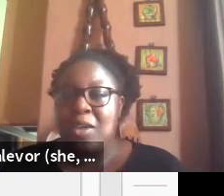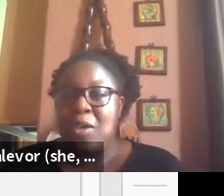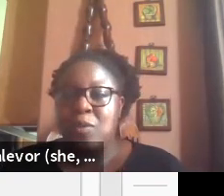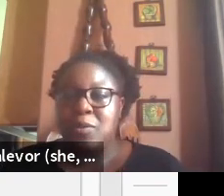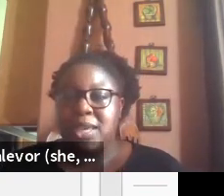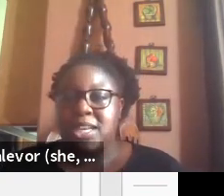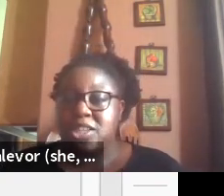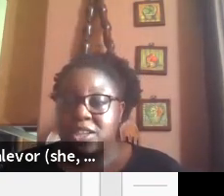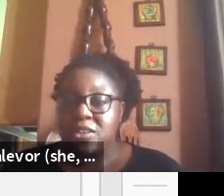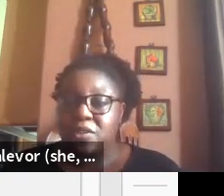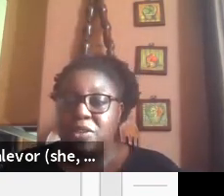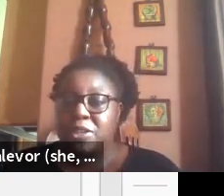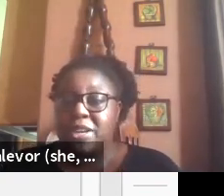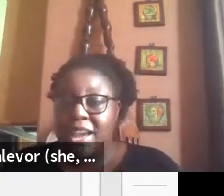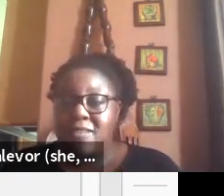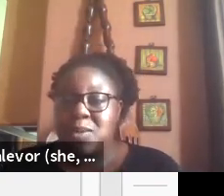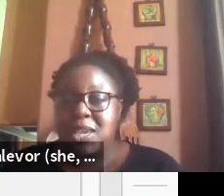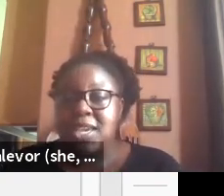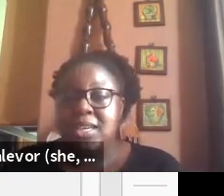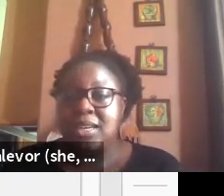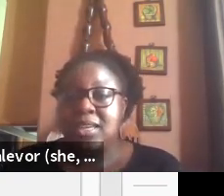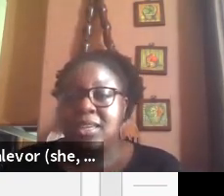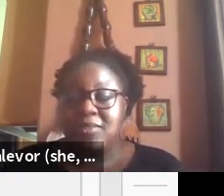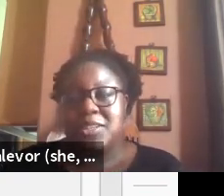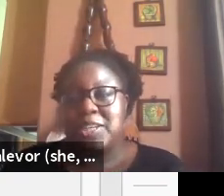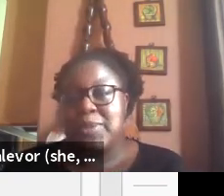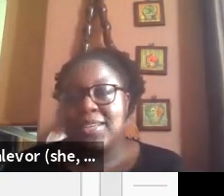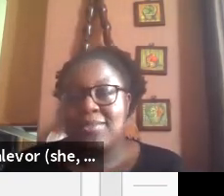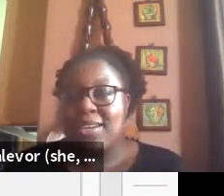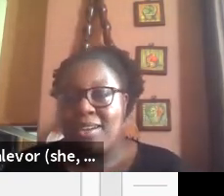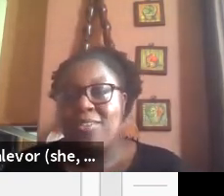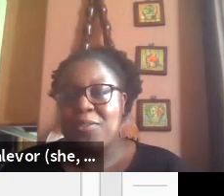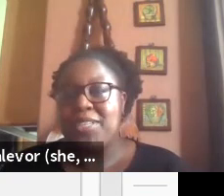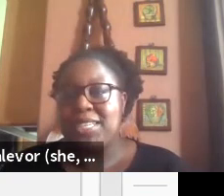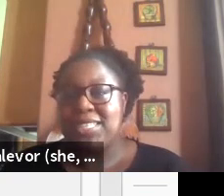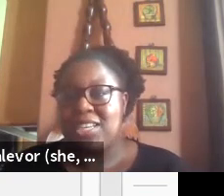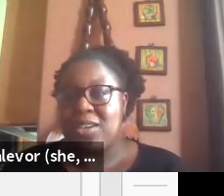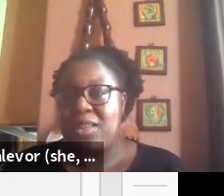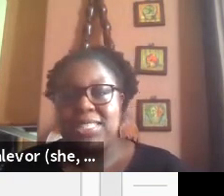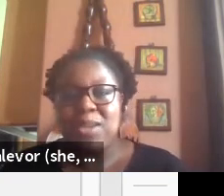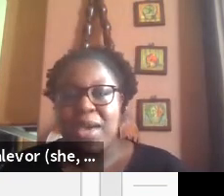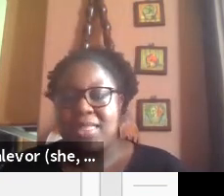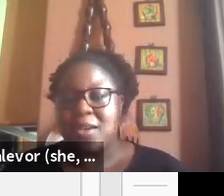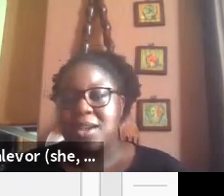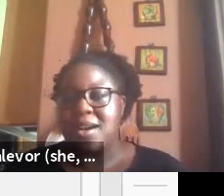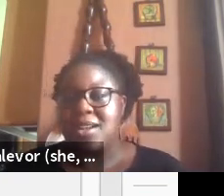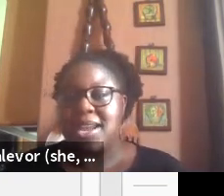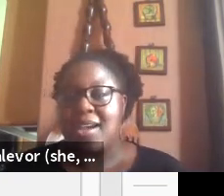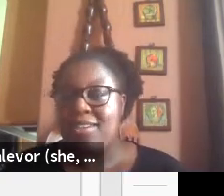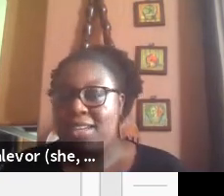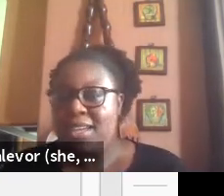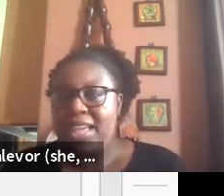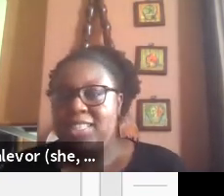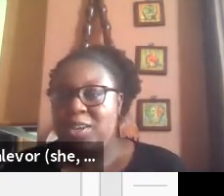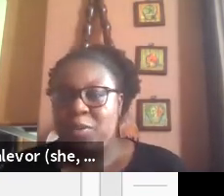like where we can ensure a future where every being can flourish, because we cannot afford to continue on the same path that we are